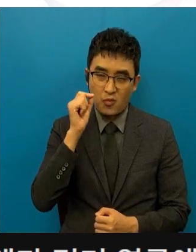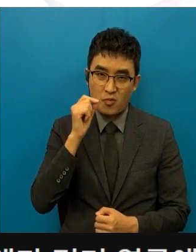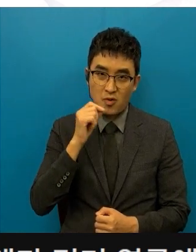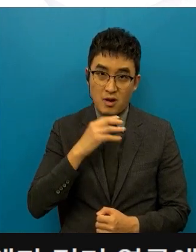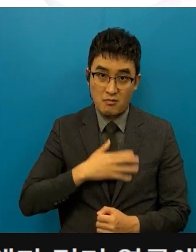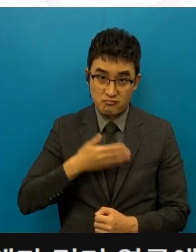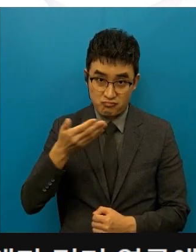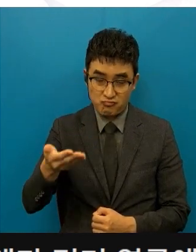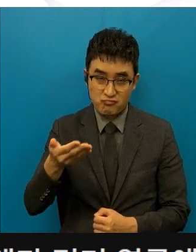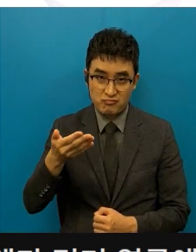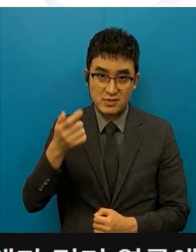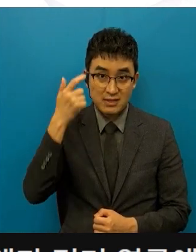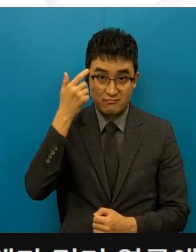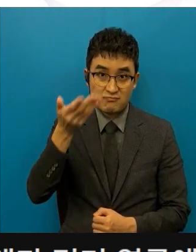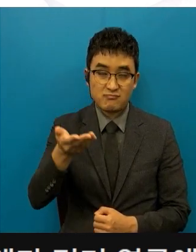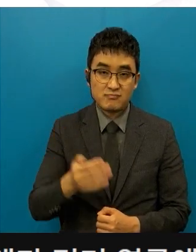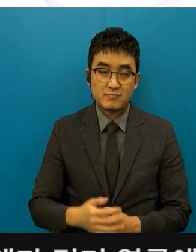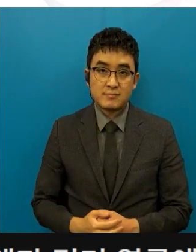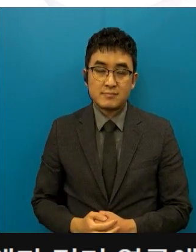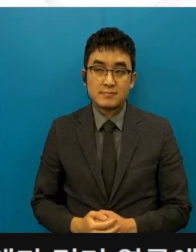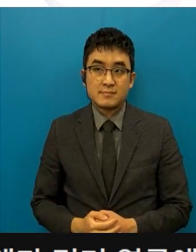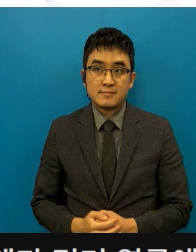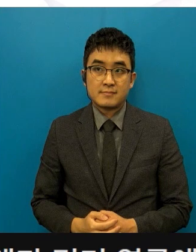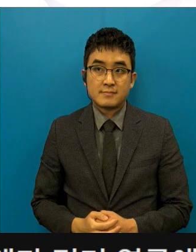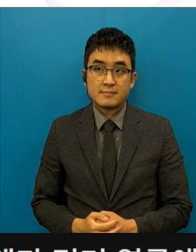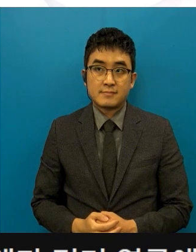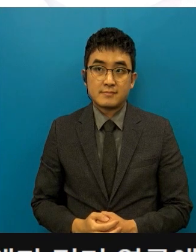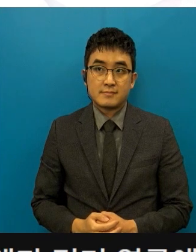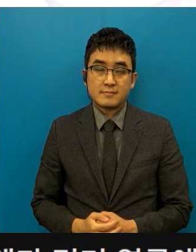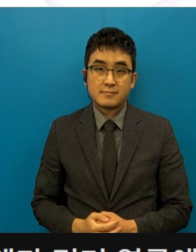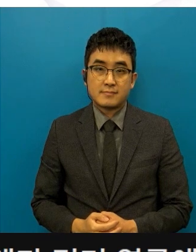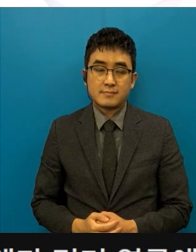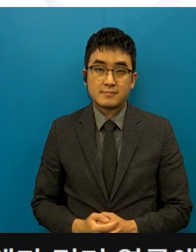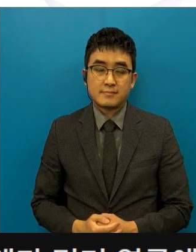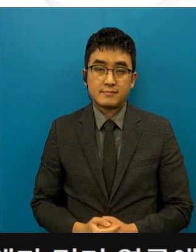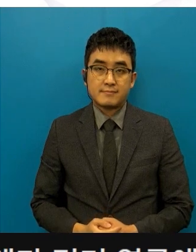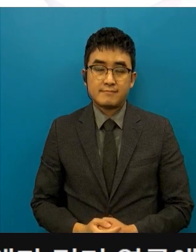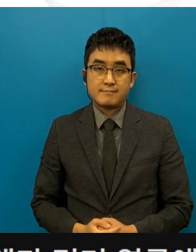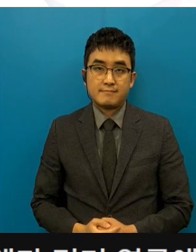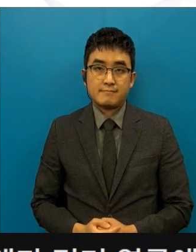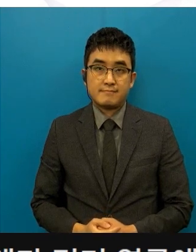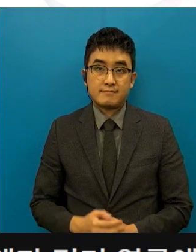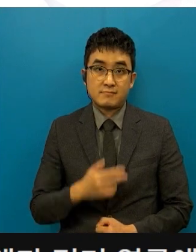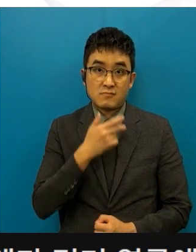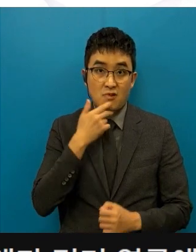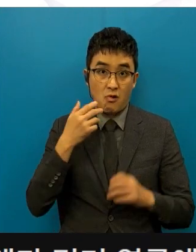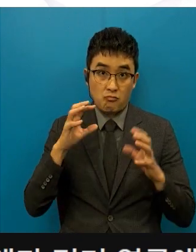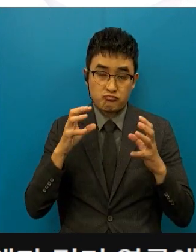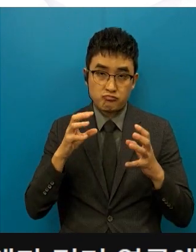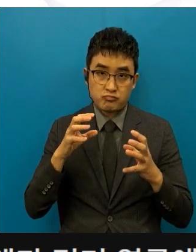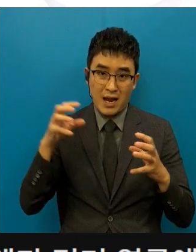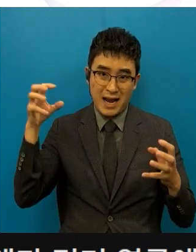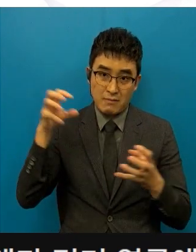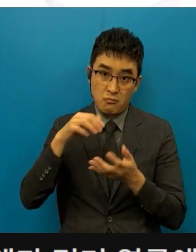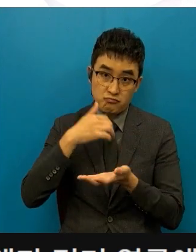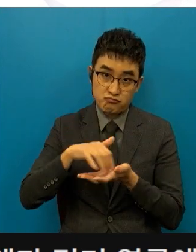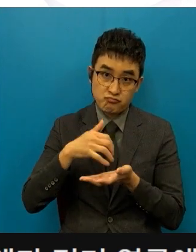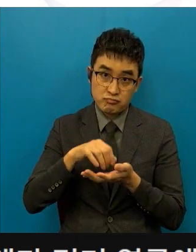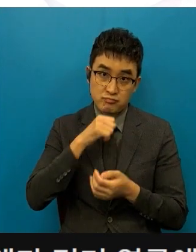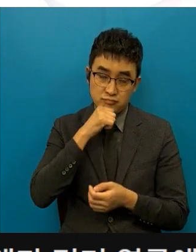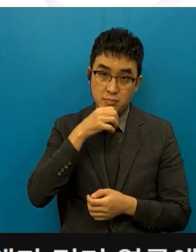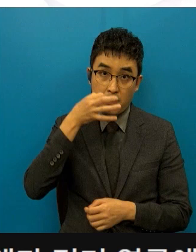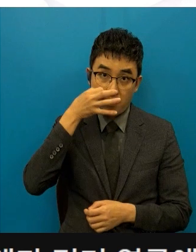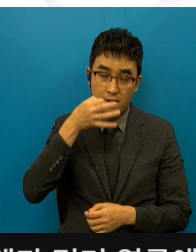other country. The first one, whether in your statistic you have seasonal adjusted statistic for death, because it's